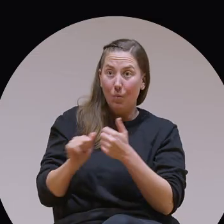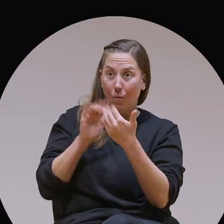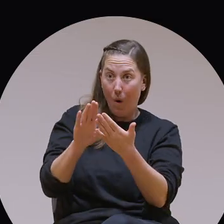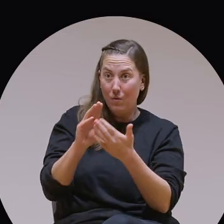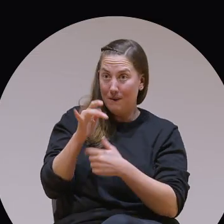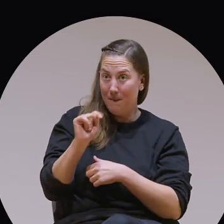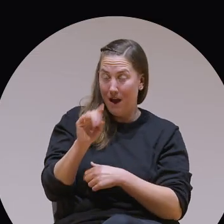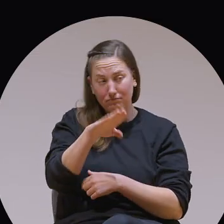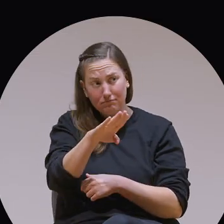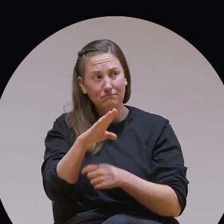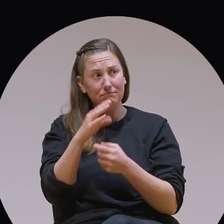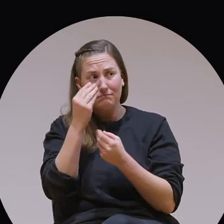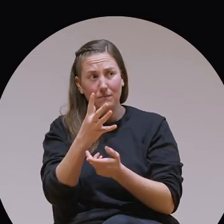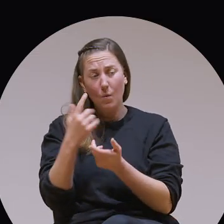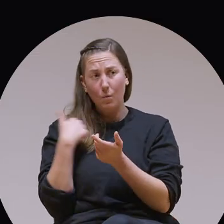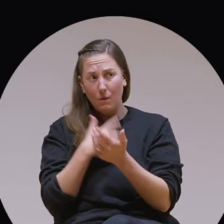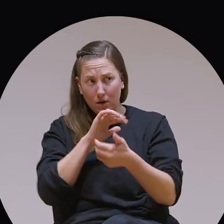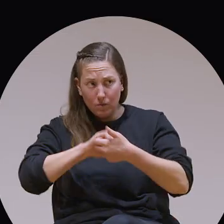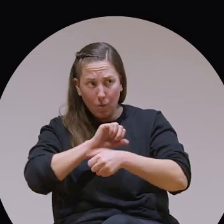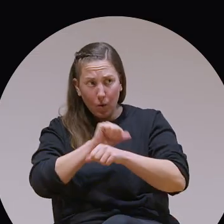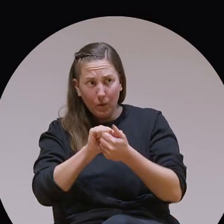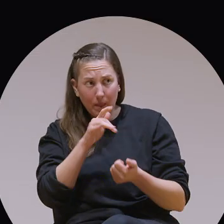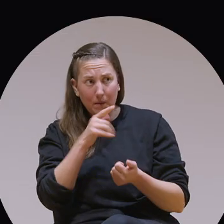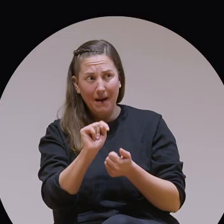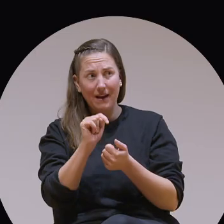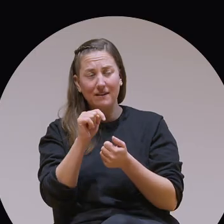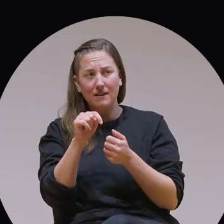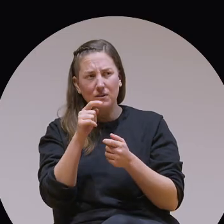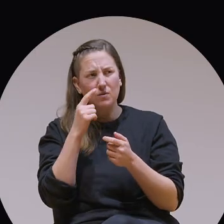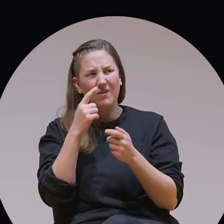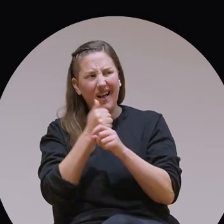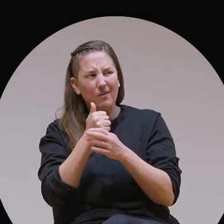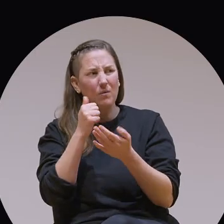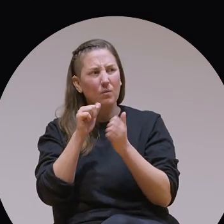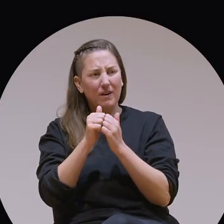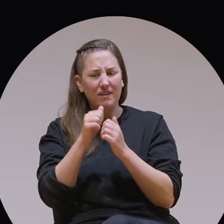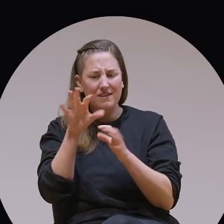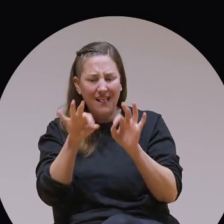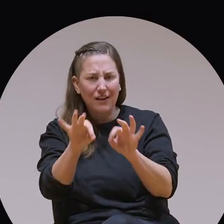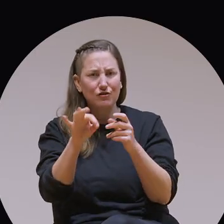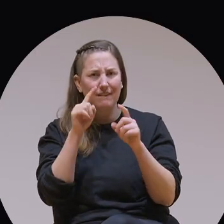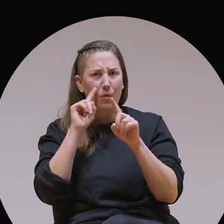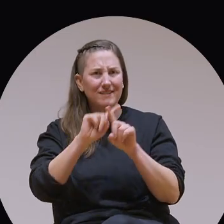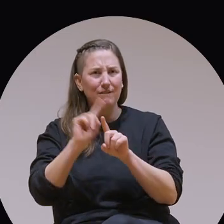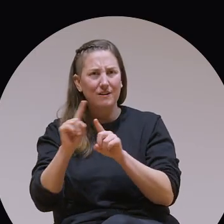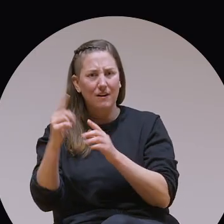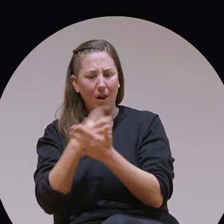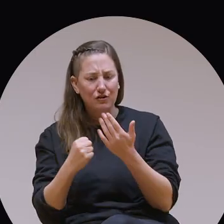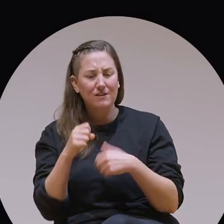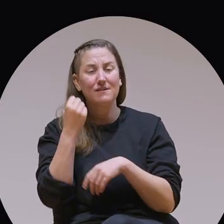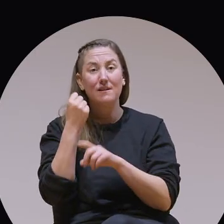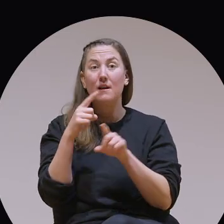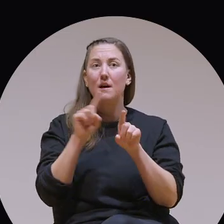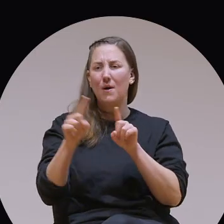said that he would like to work with the Met with a view to his collection landing up in the museum's collections. But